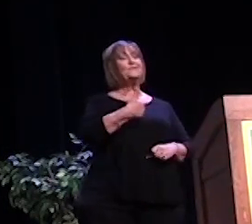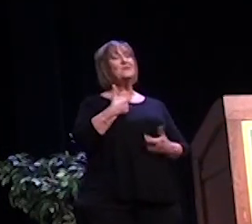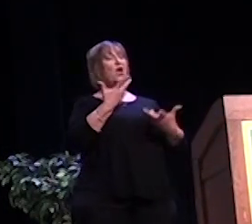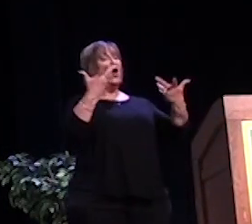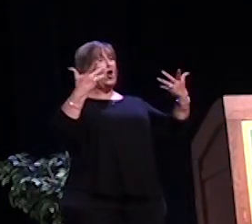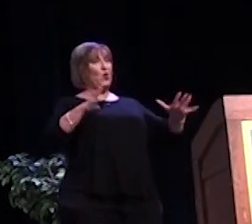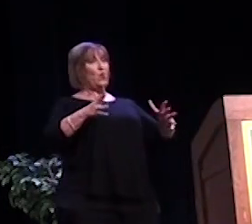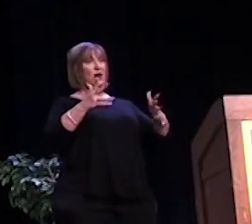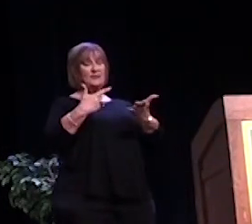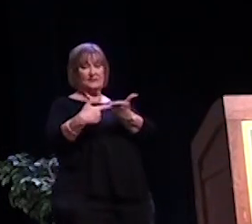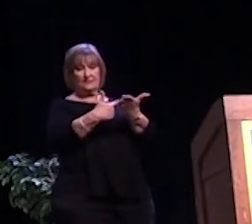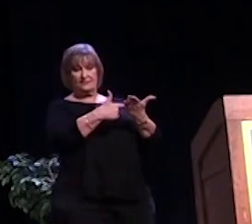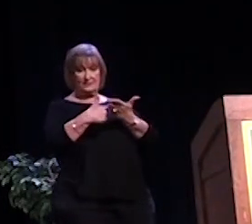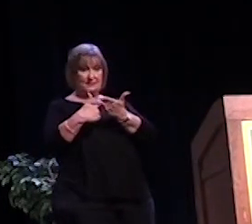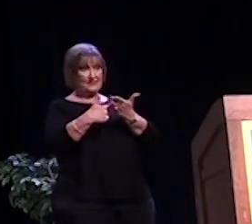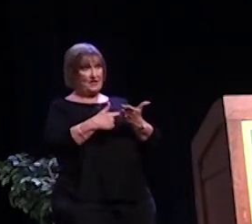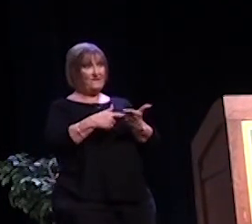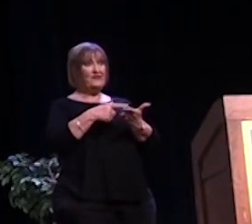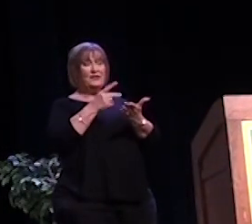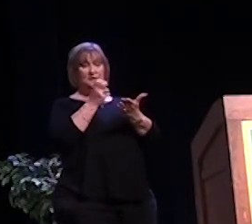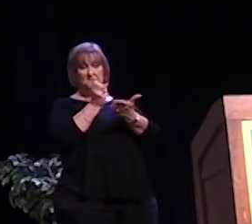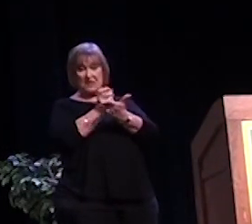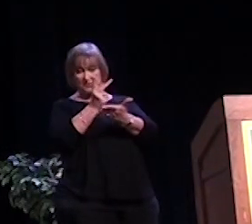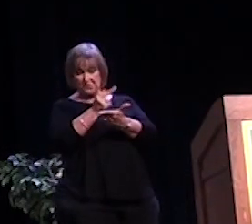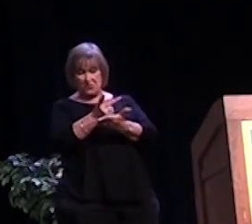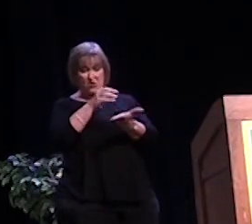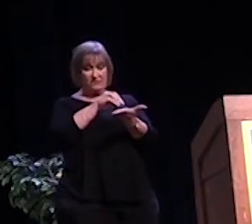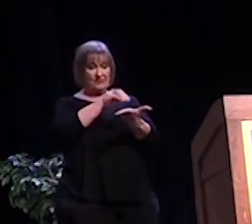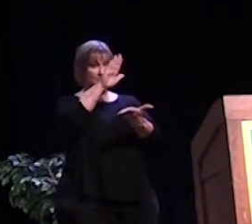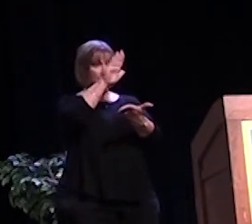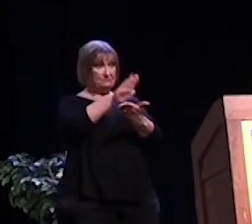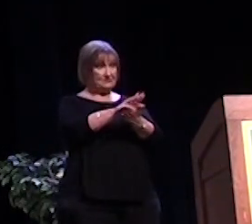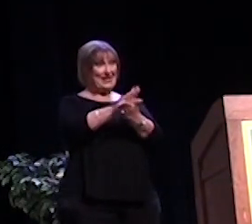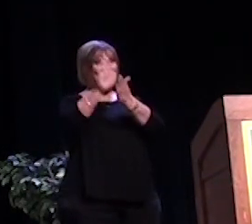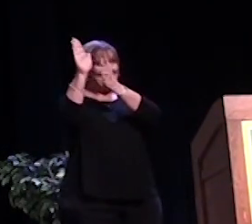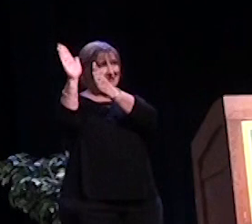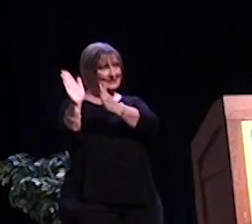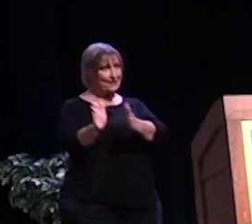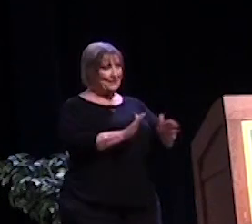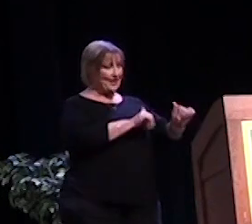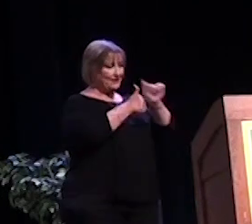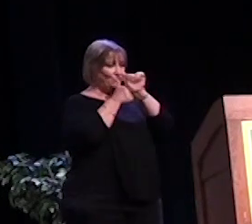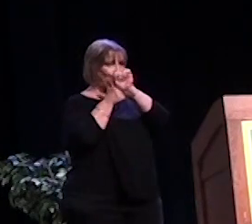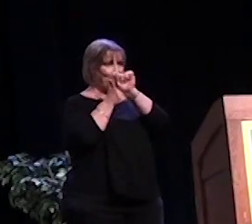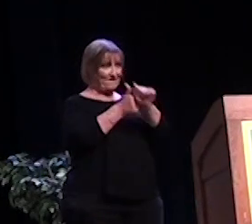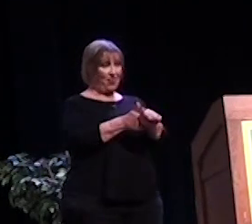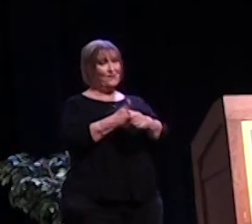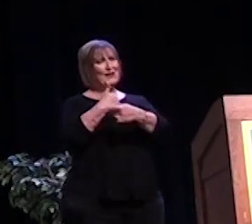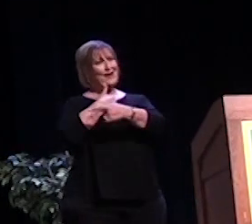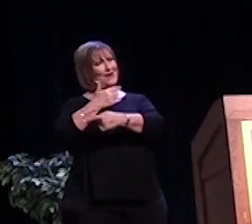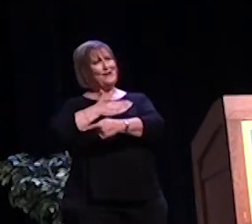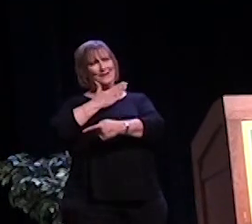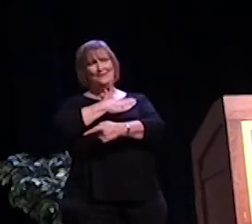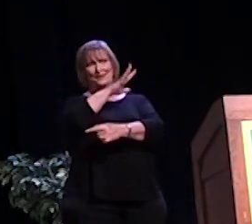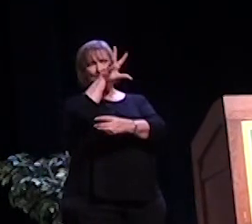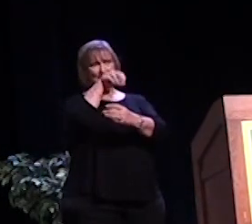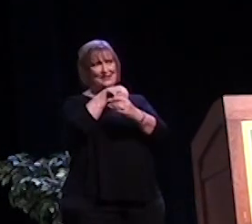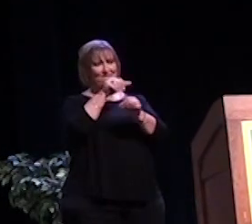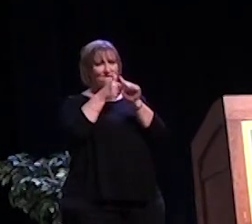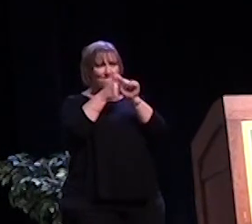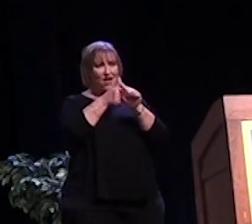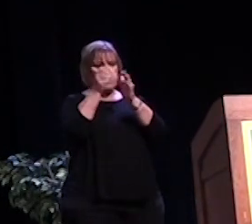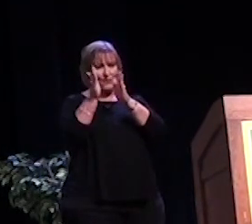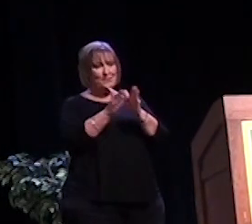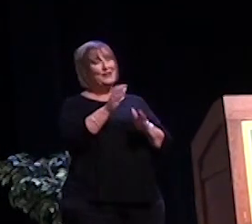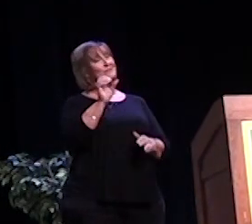that document, and once the community knows that there is a plan to get done, and I'm happy to be part of that plan. So